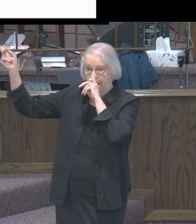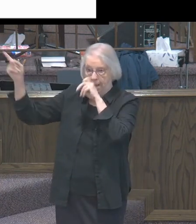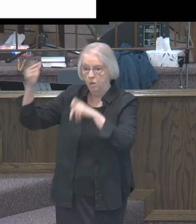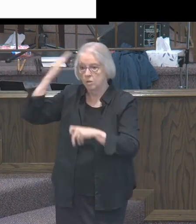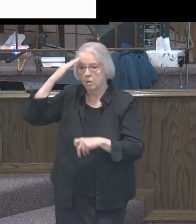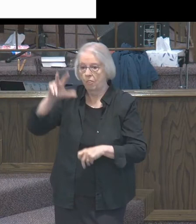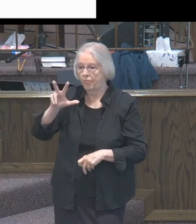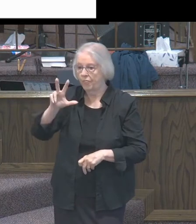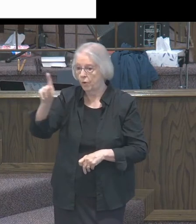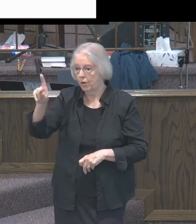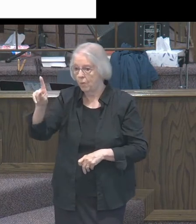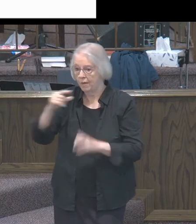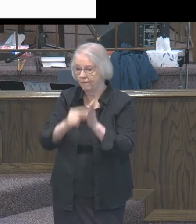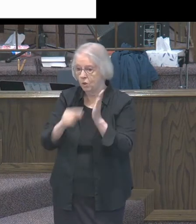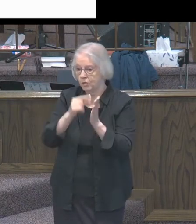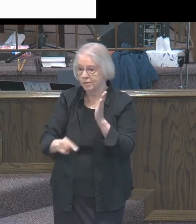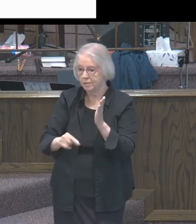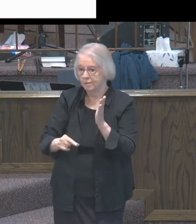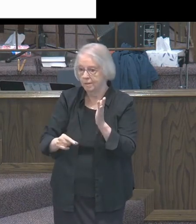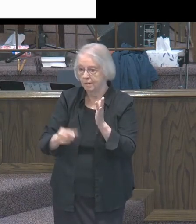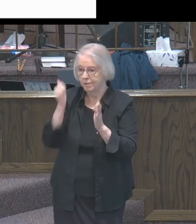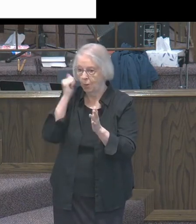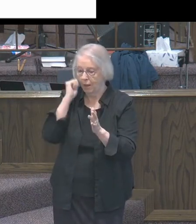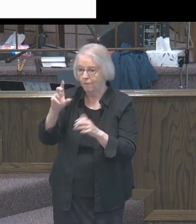God is so good to me.